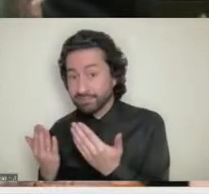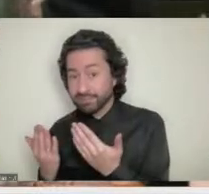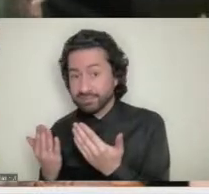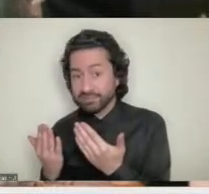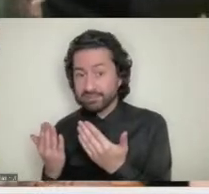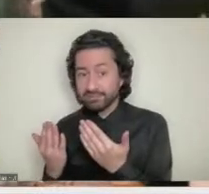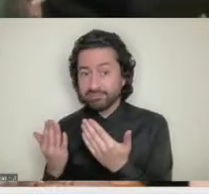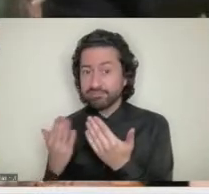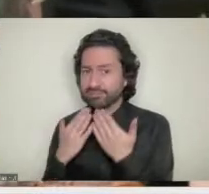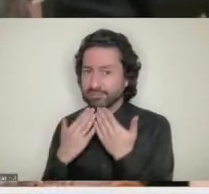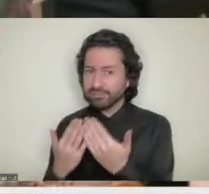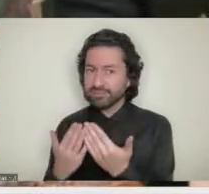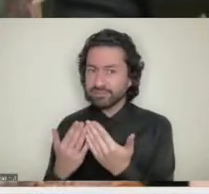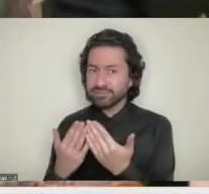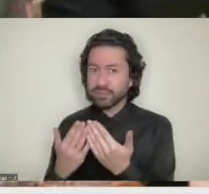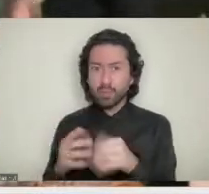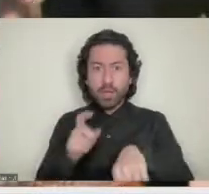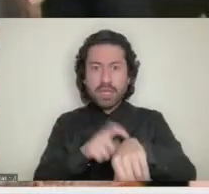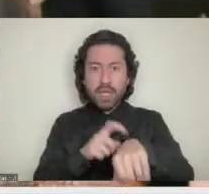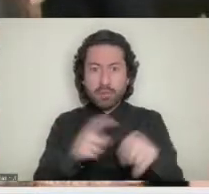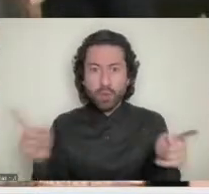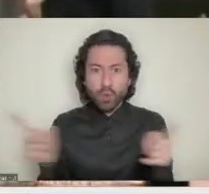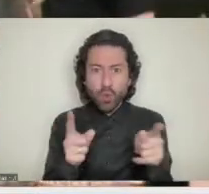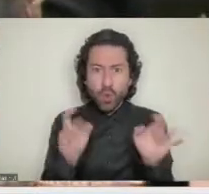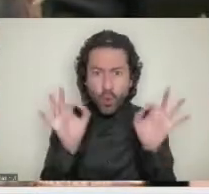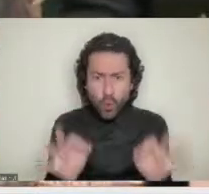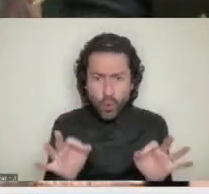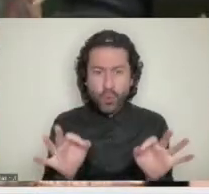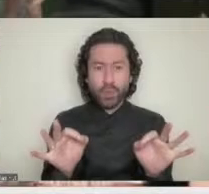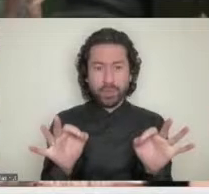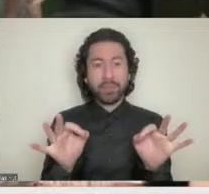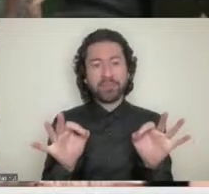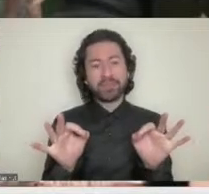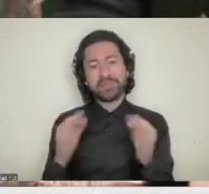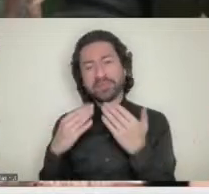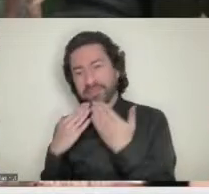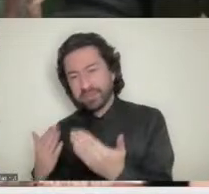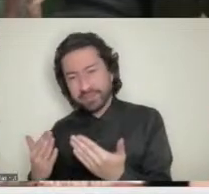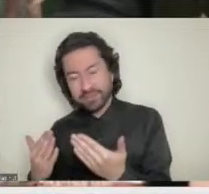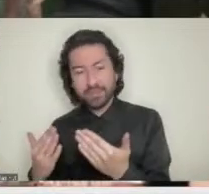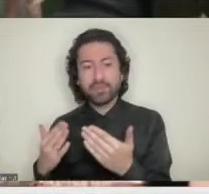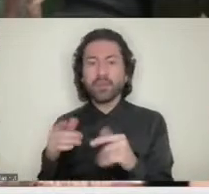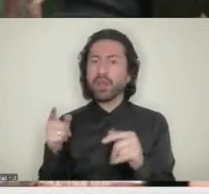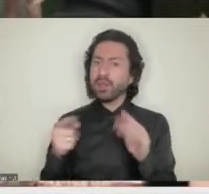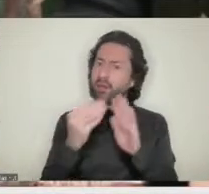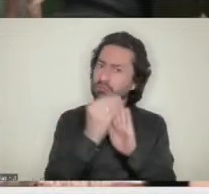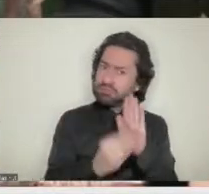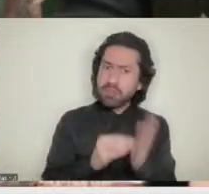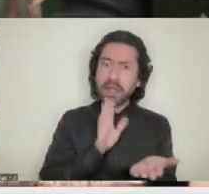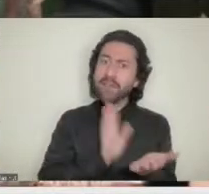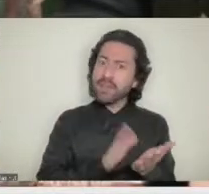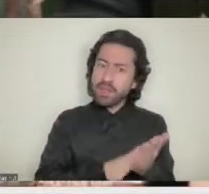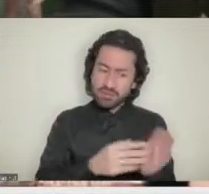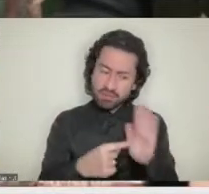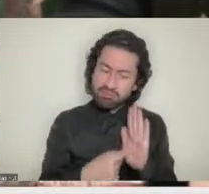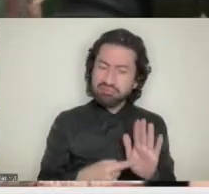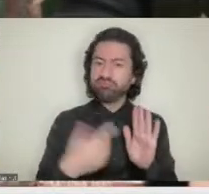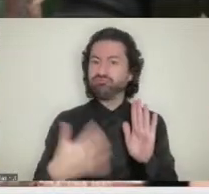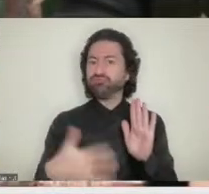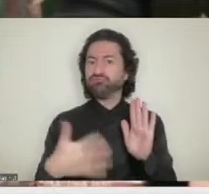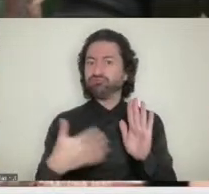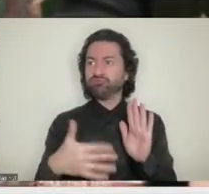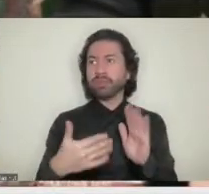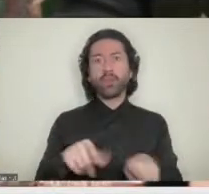Thank you, Maria Luisa, especially for being on time. And to highlight with data and clear